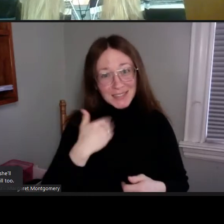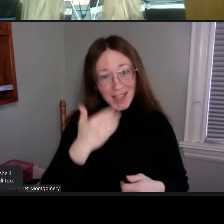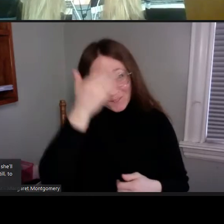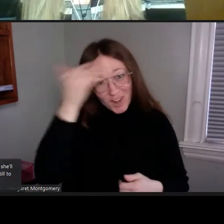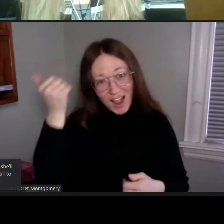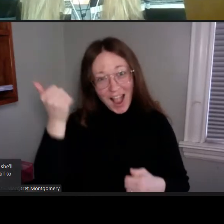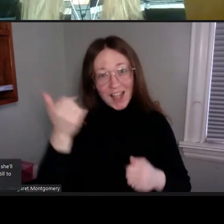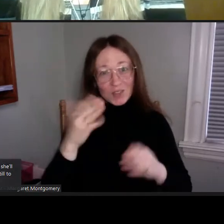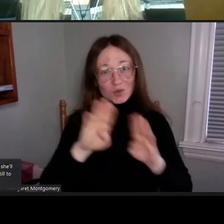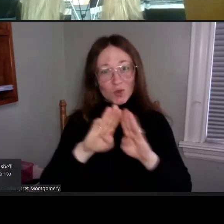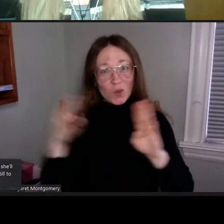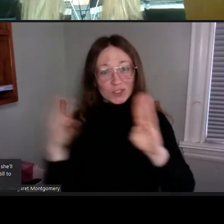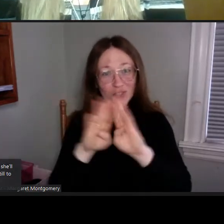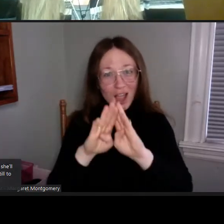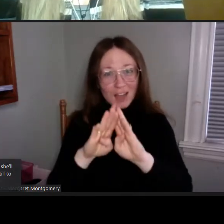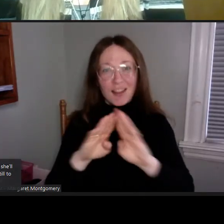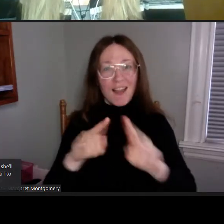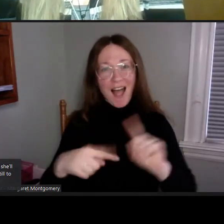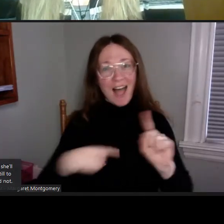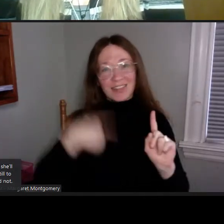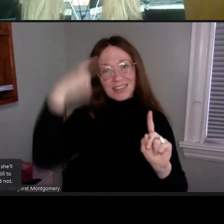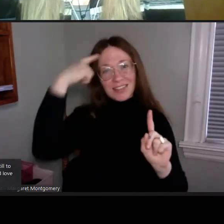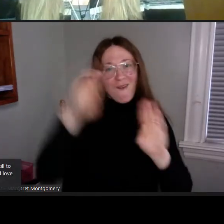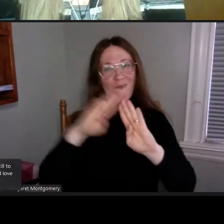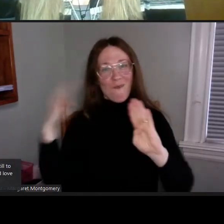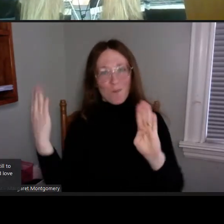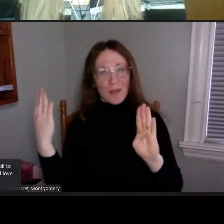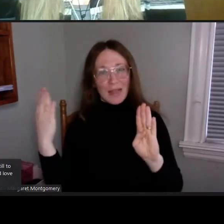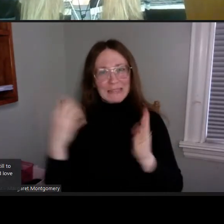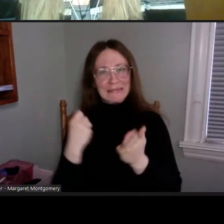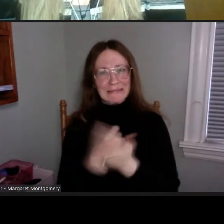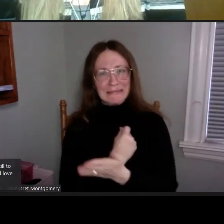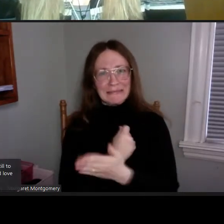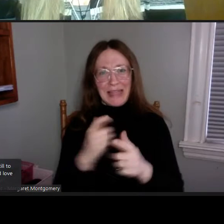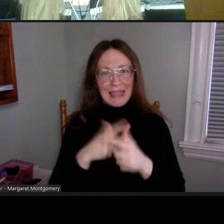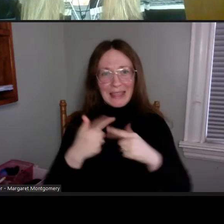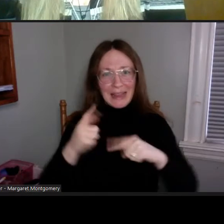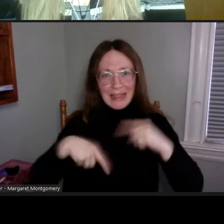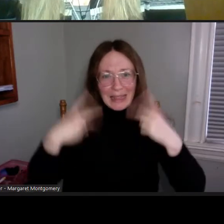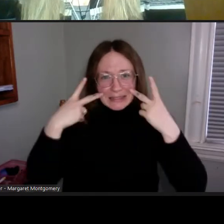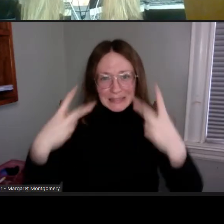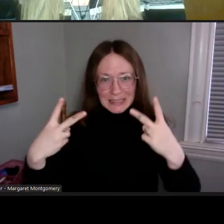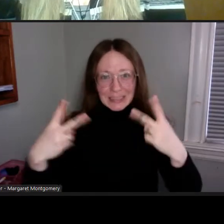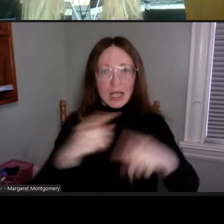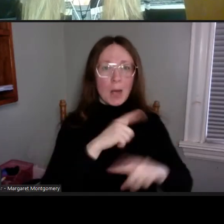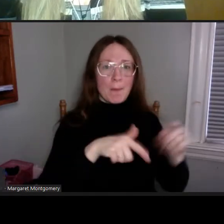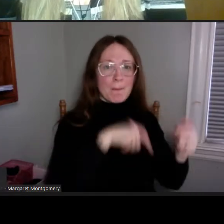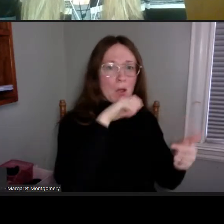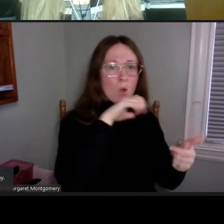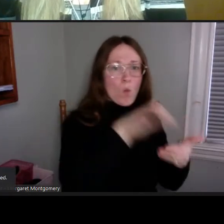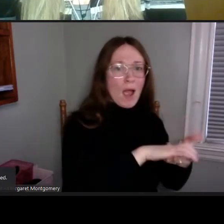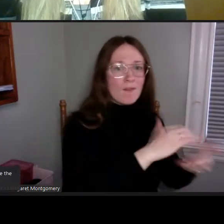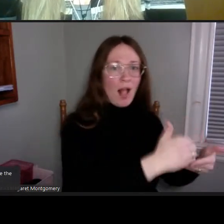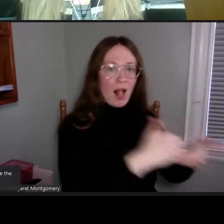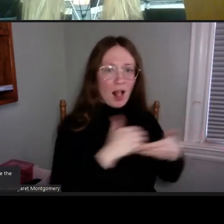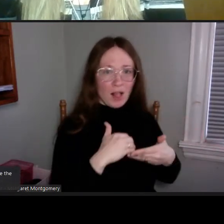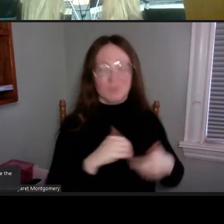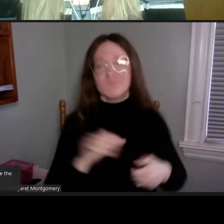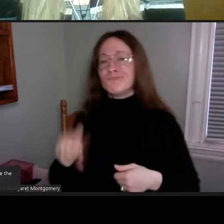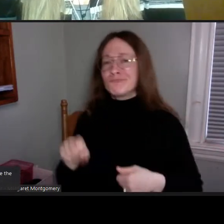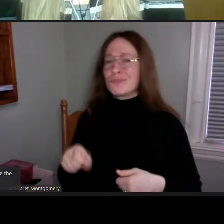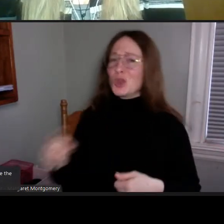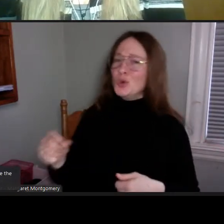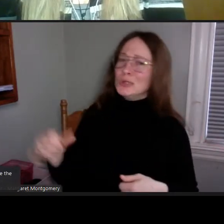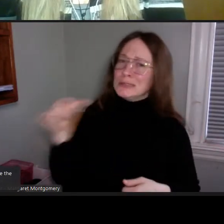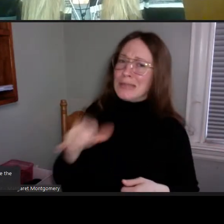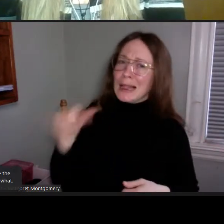this day, to not be so hard on myself and let myself accept that, okay, you were silly to leave the door open. You ran back into